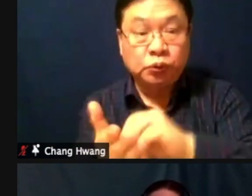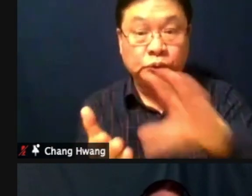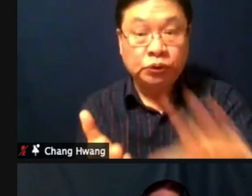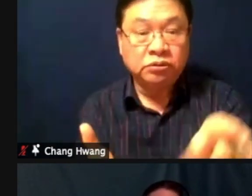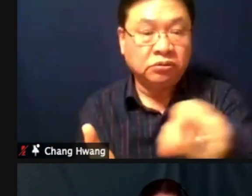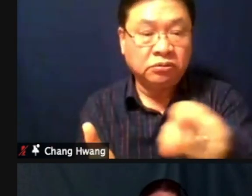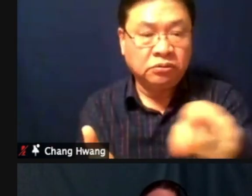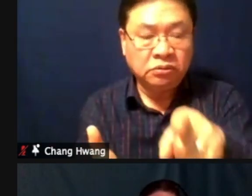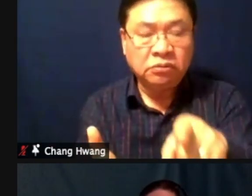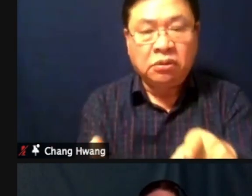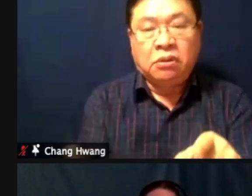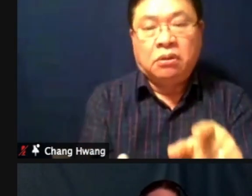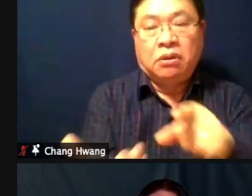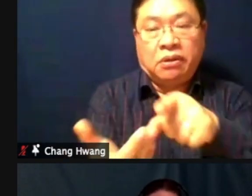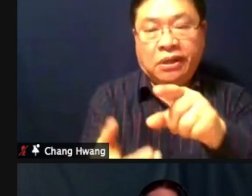61